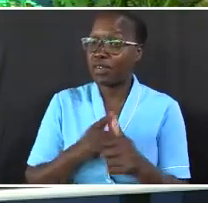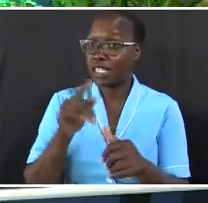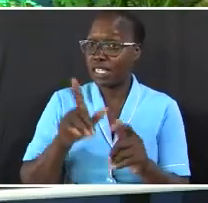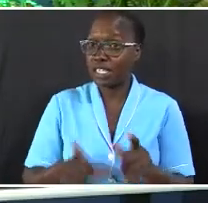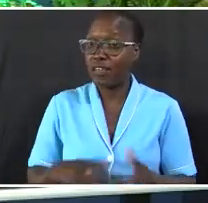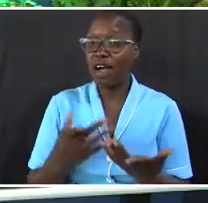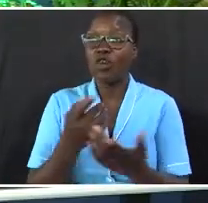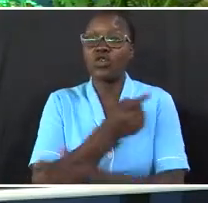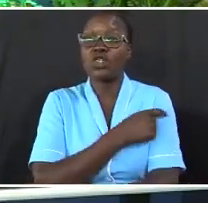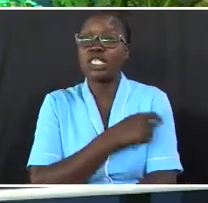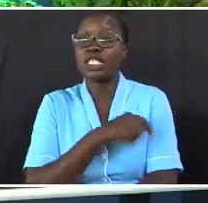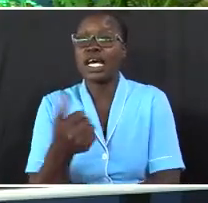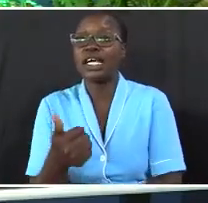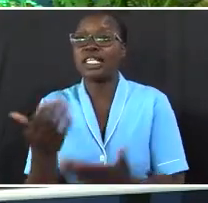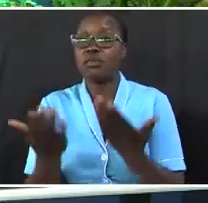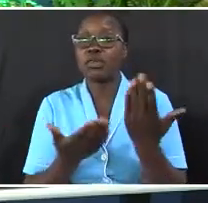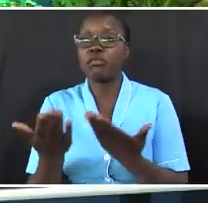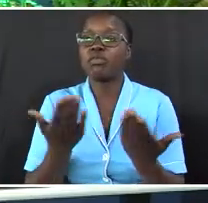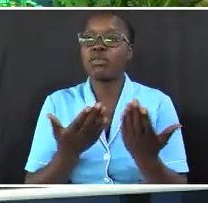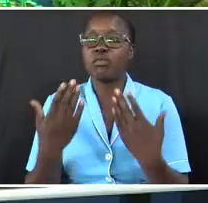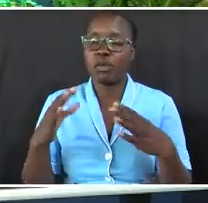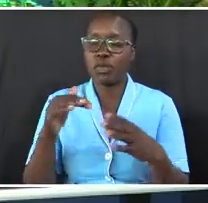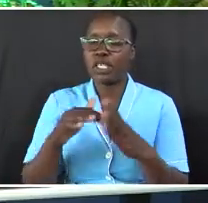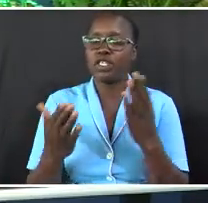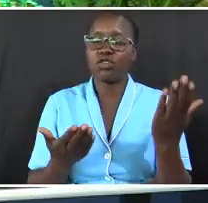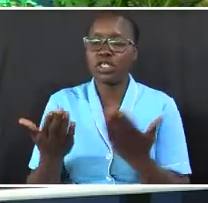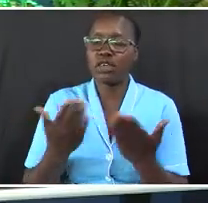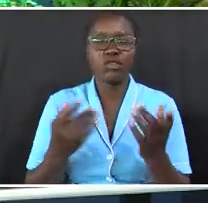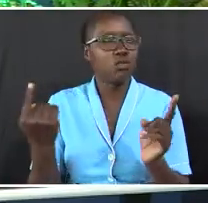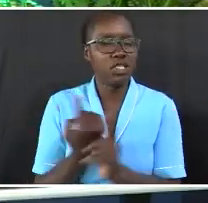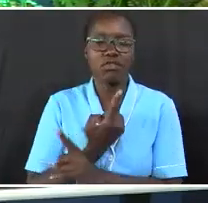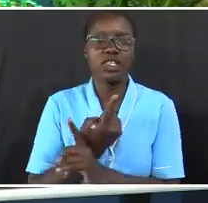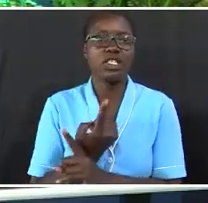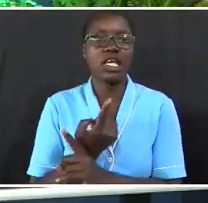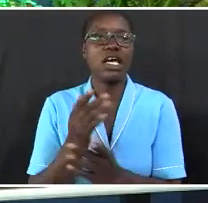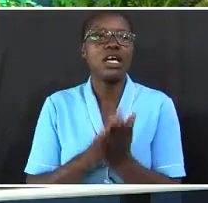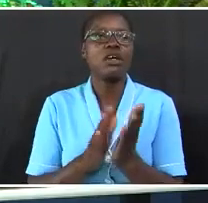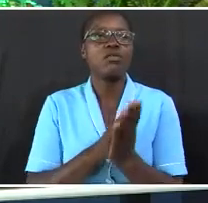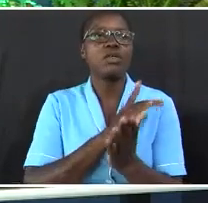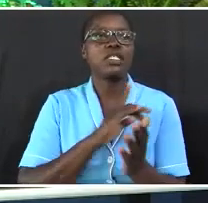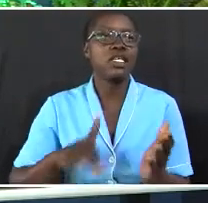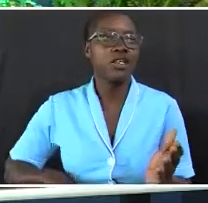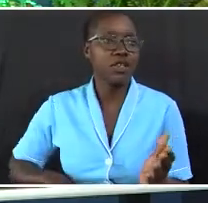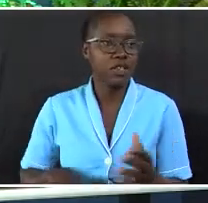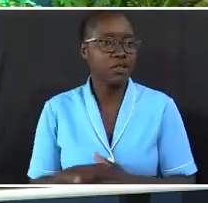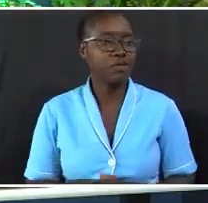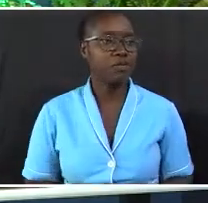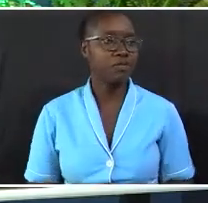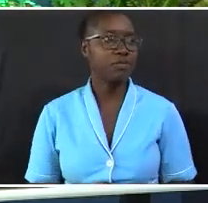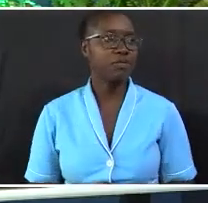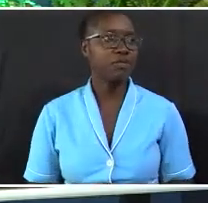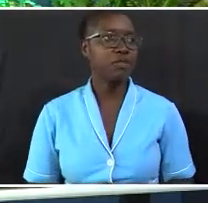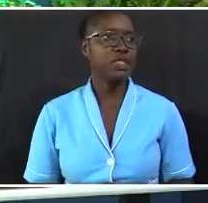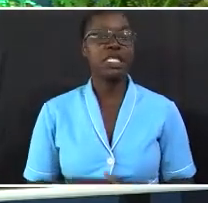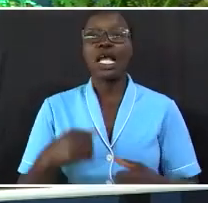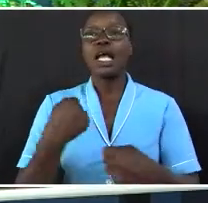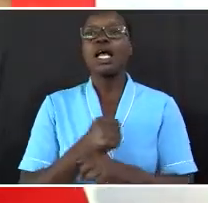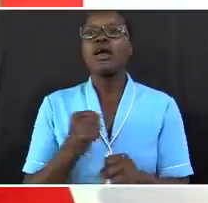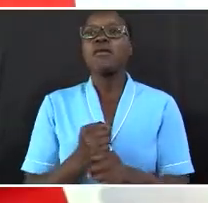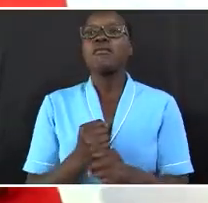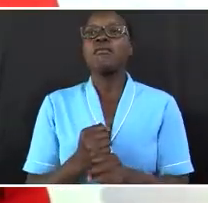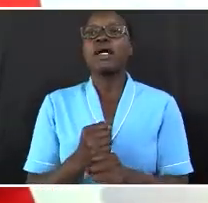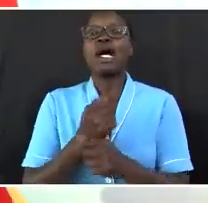you treat other people in your service will be different. Praise the Lord. Make a